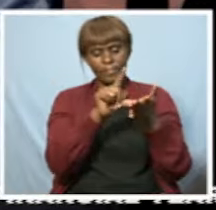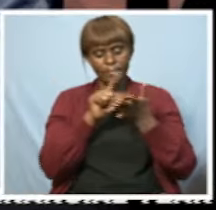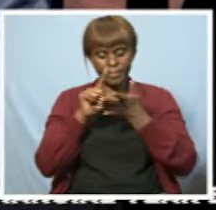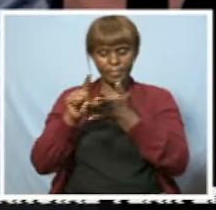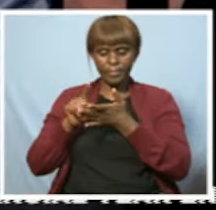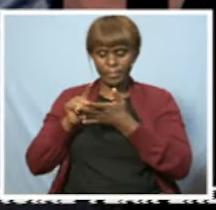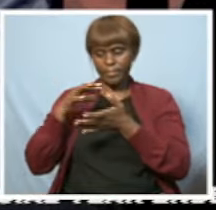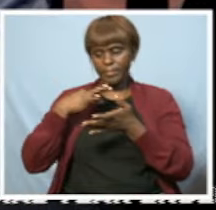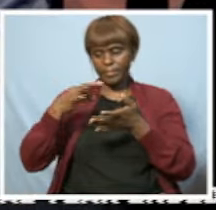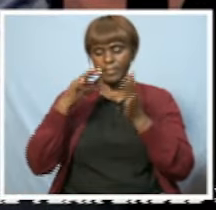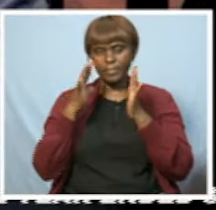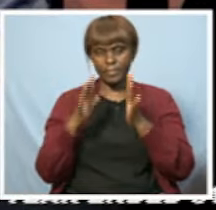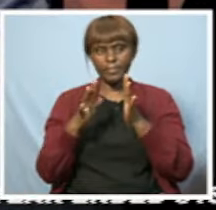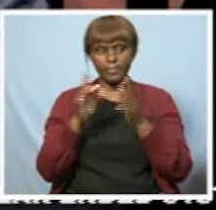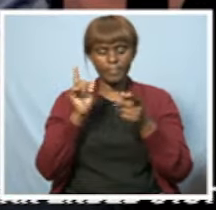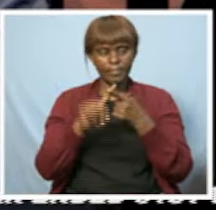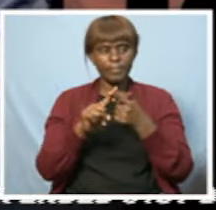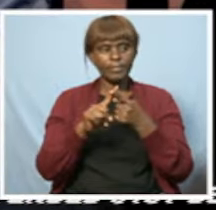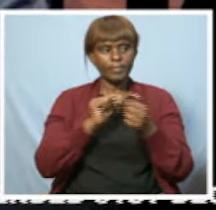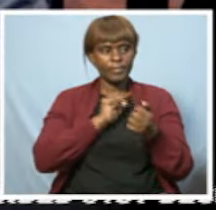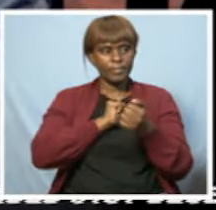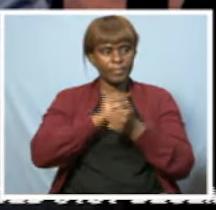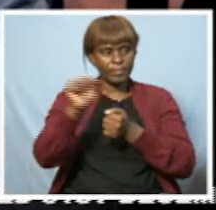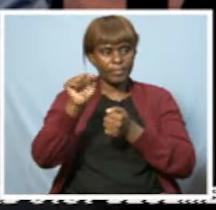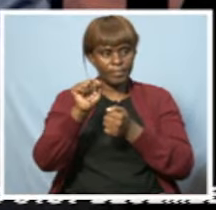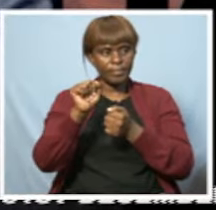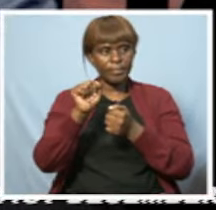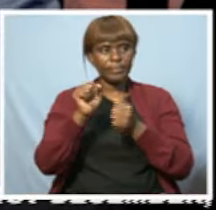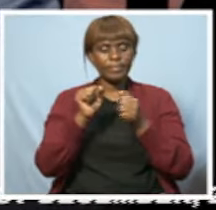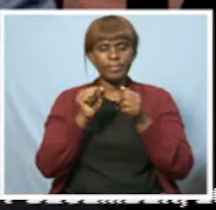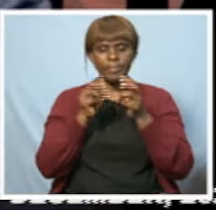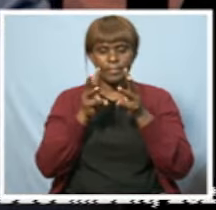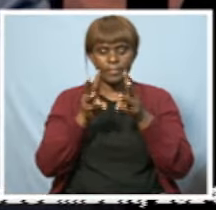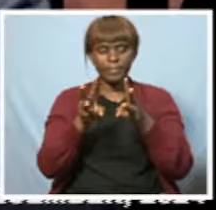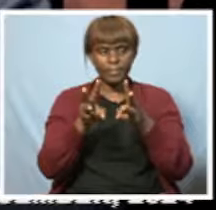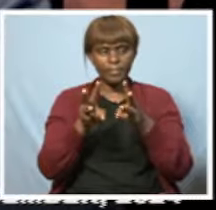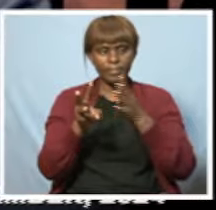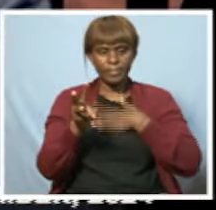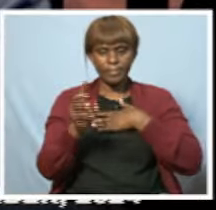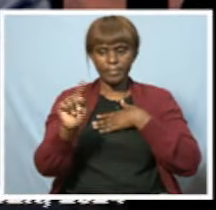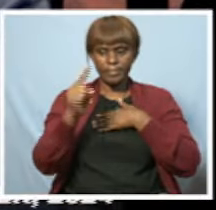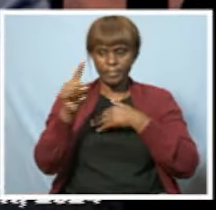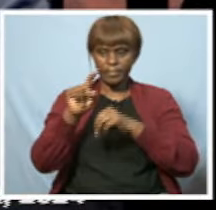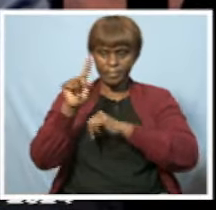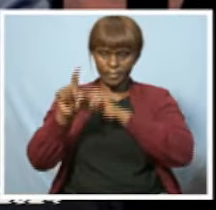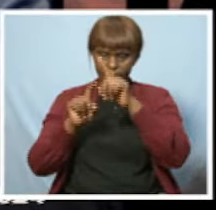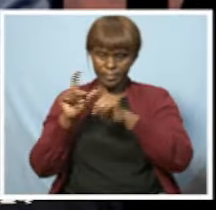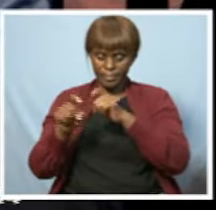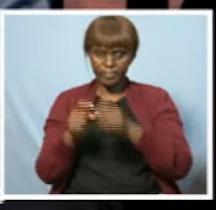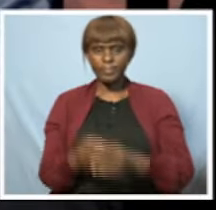applicants to pass the eligibility criteria. Maybe my first question is,